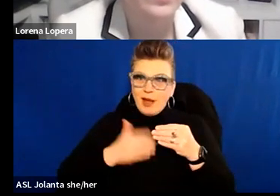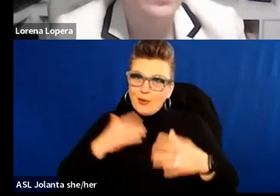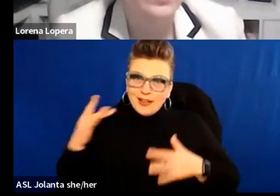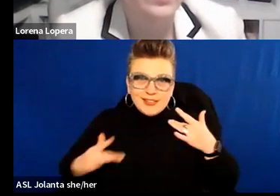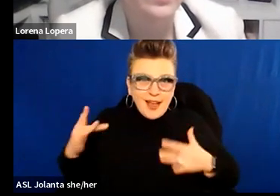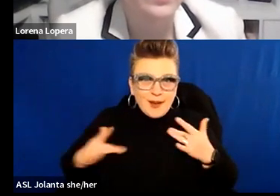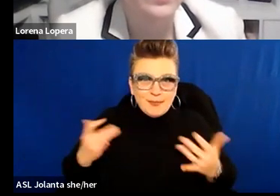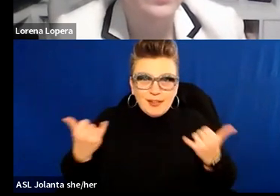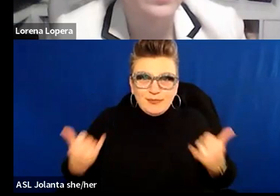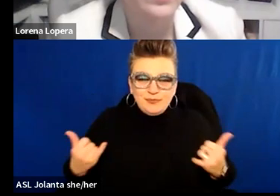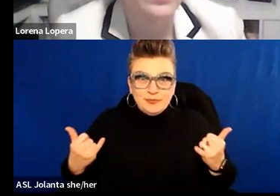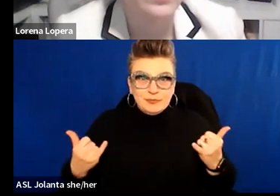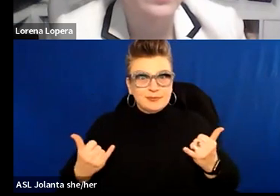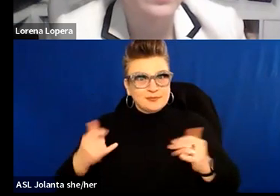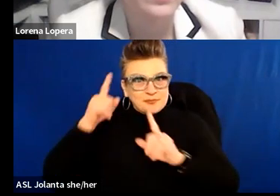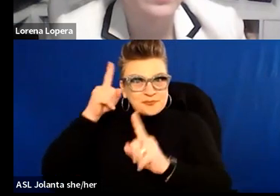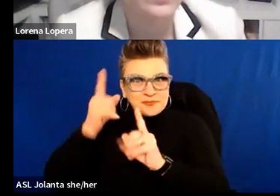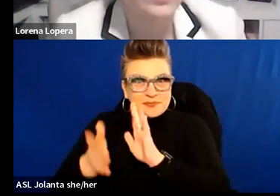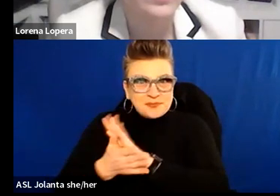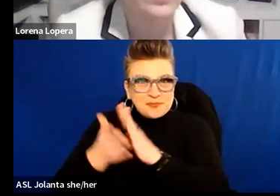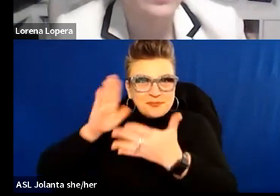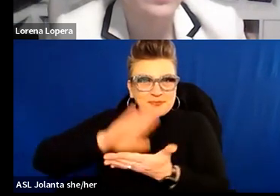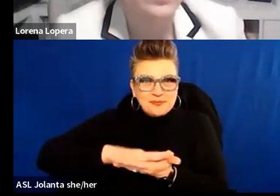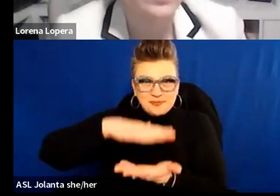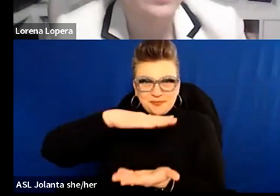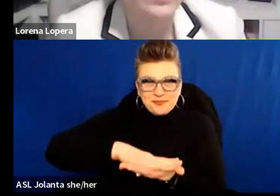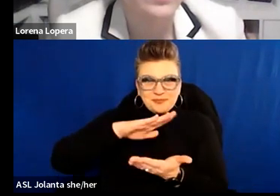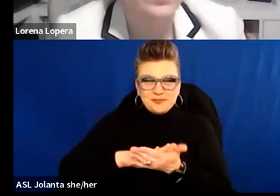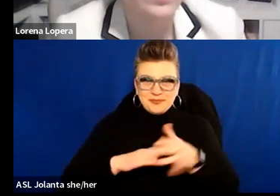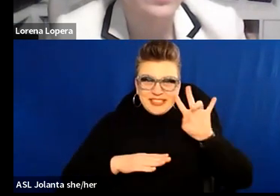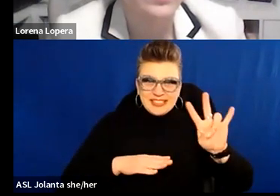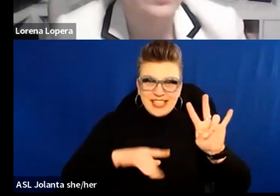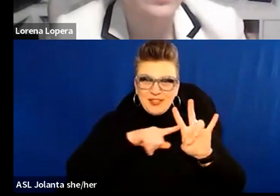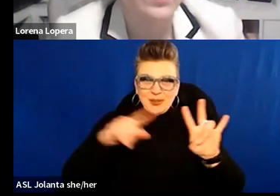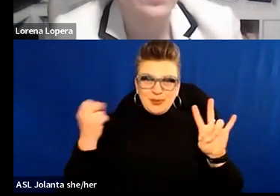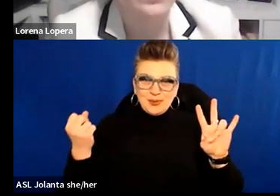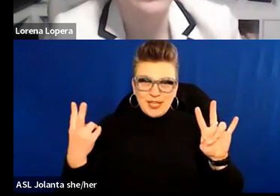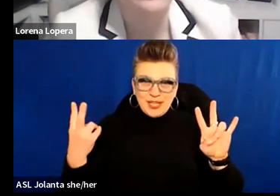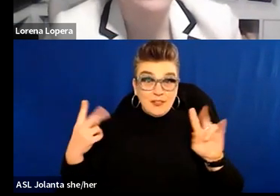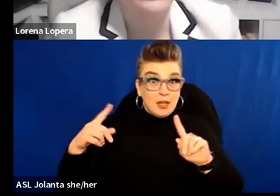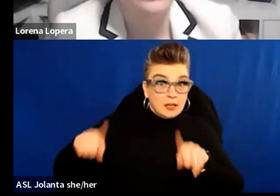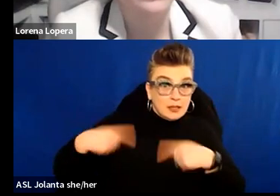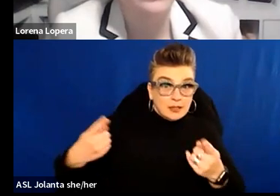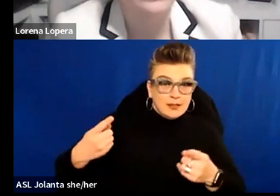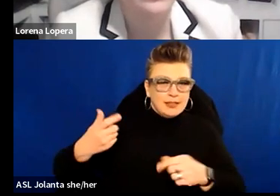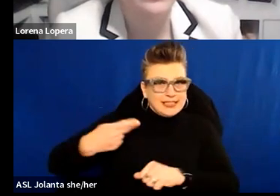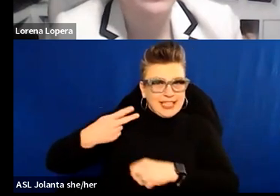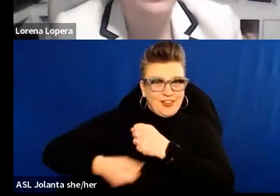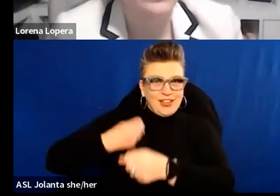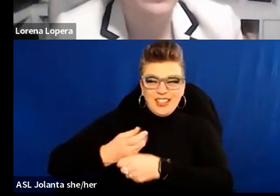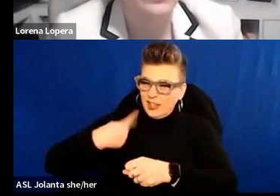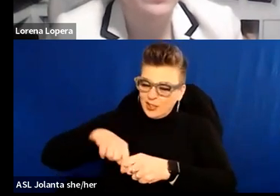the becoming a school uh seven to twelve uh for several years we've been advocating for that and